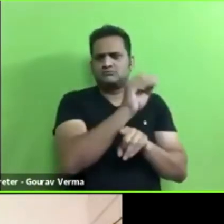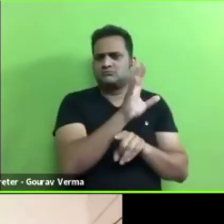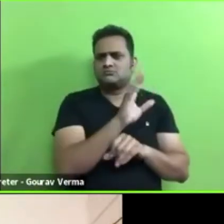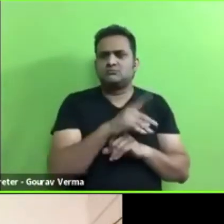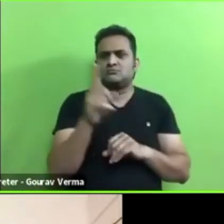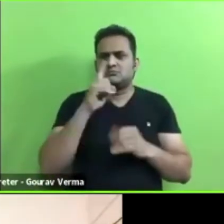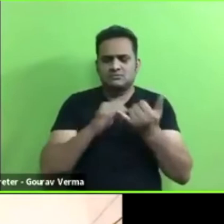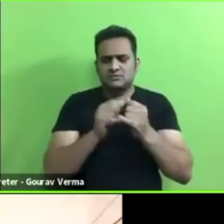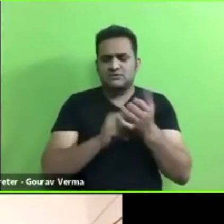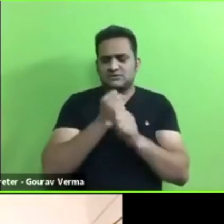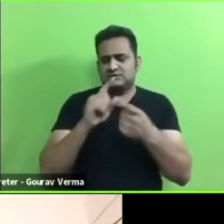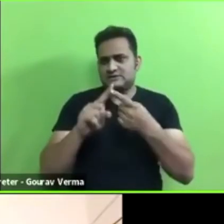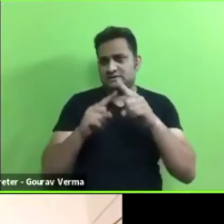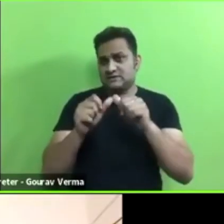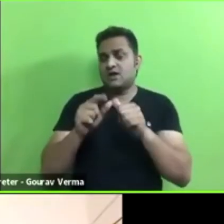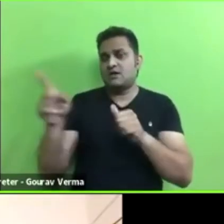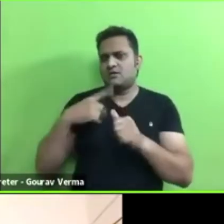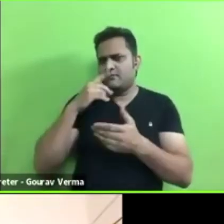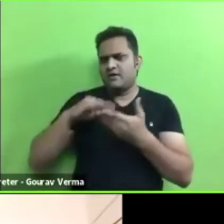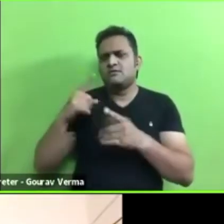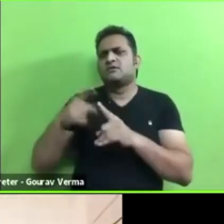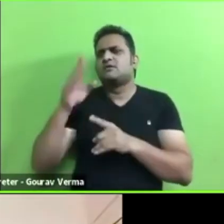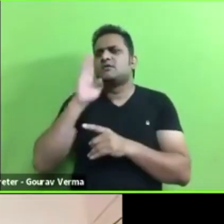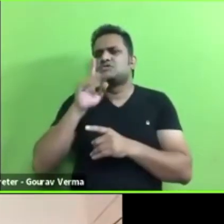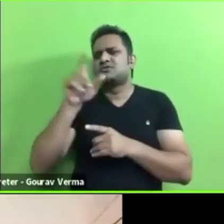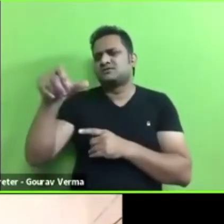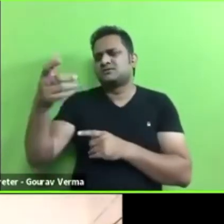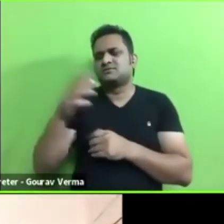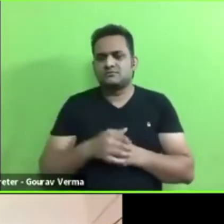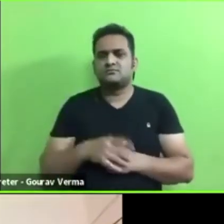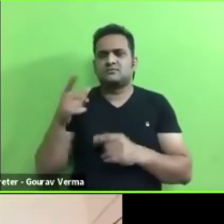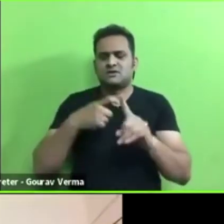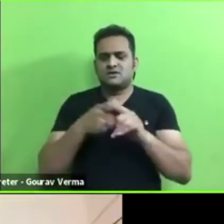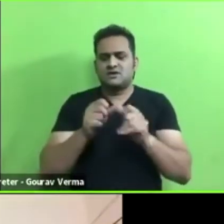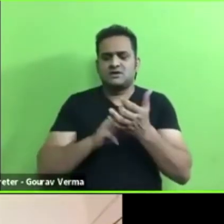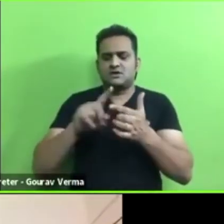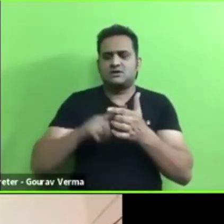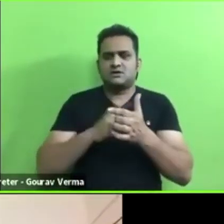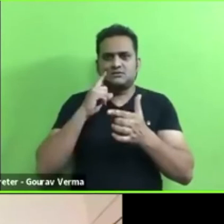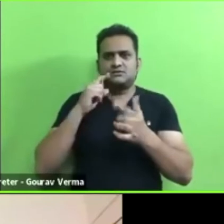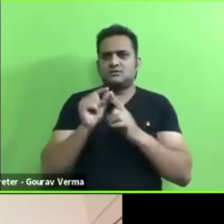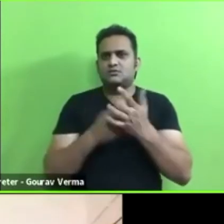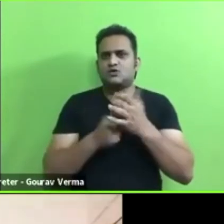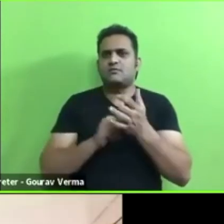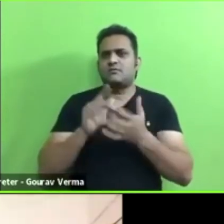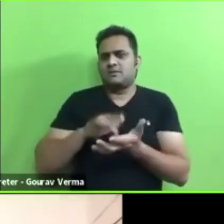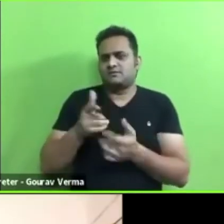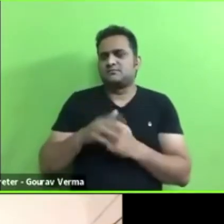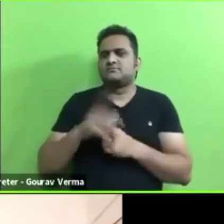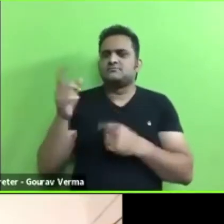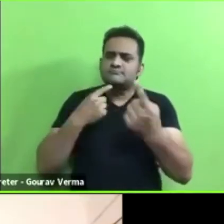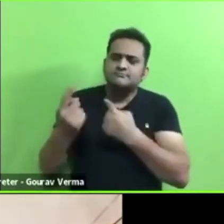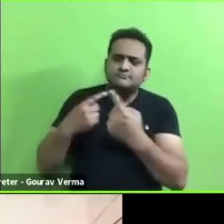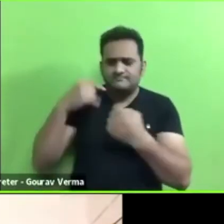Sangeeta, my wife and extraordinary musician, we were in this village near Kanchipuram. I've said this story before. And, you know, we intellectualize this